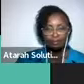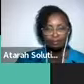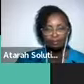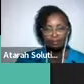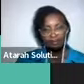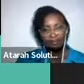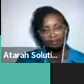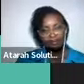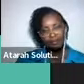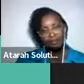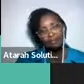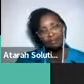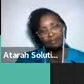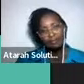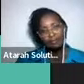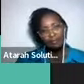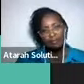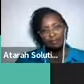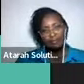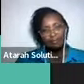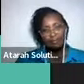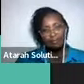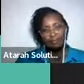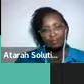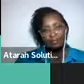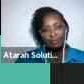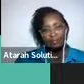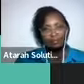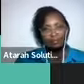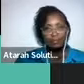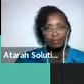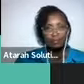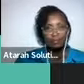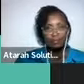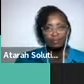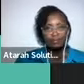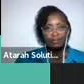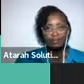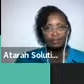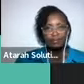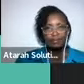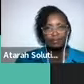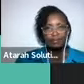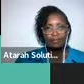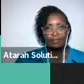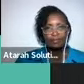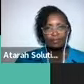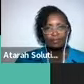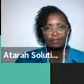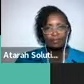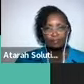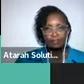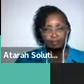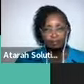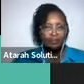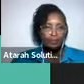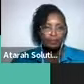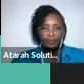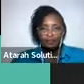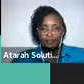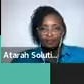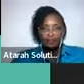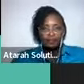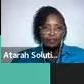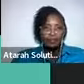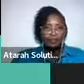on average a lead, or someone who was interested. Now here's the thing with leads or sales. A lot of the